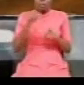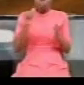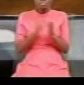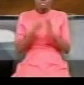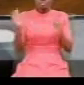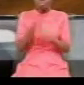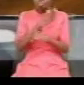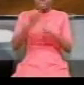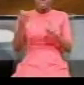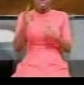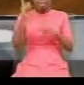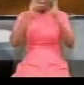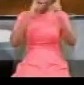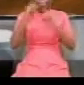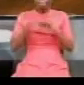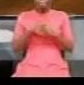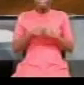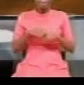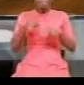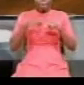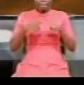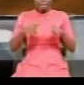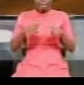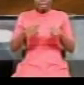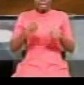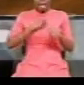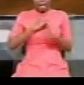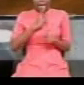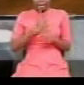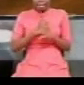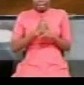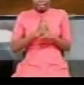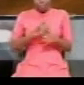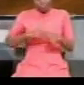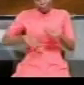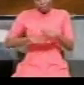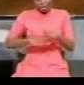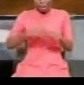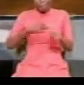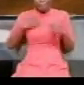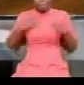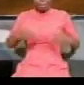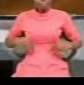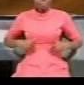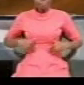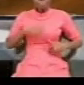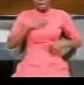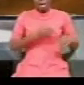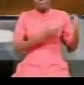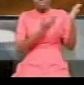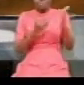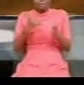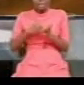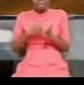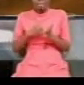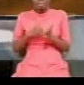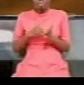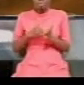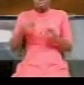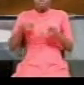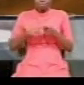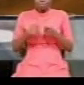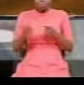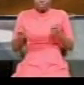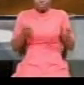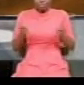that beater the air, but I keep under my body and bring it